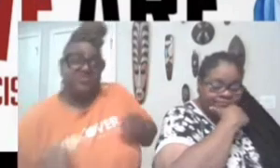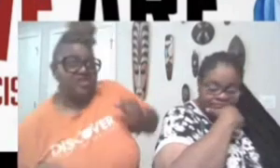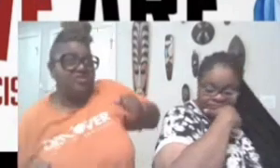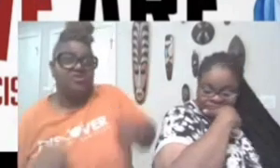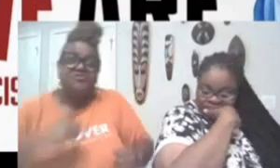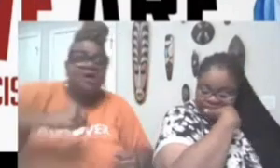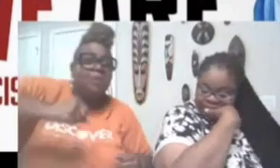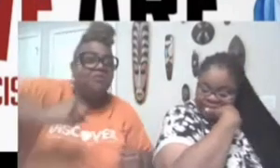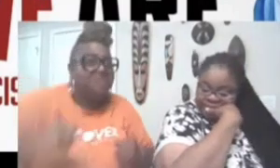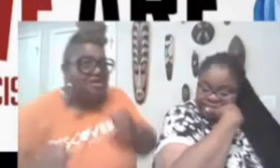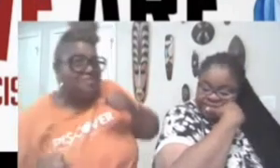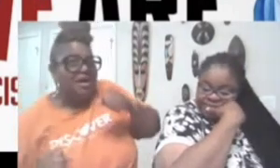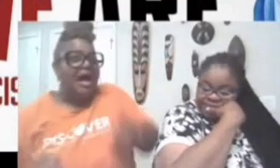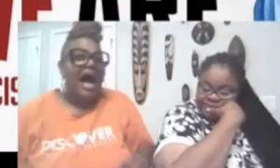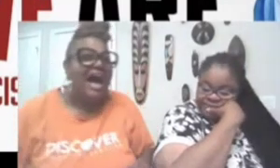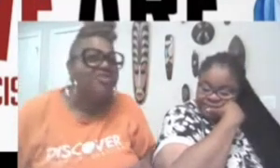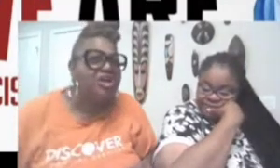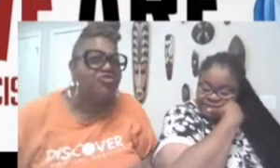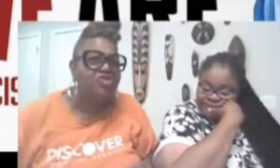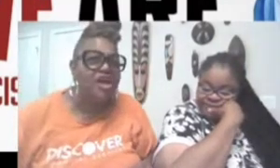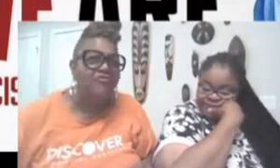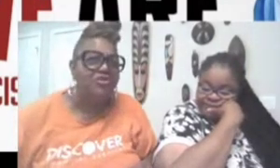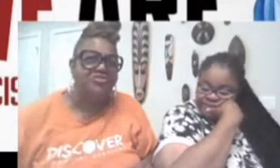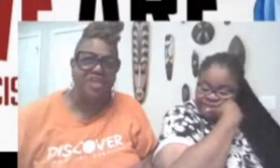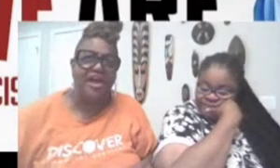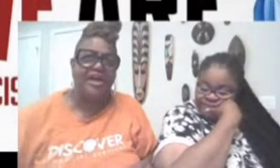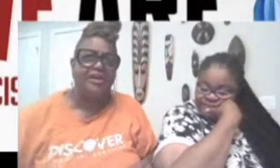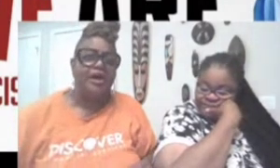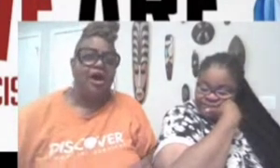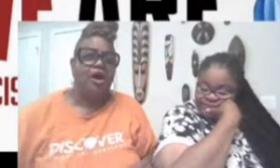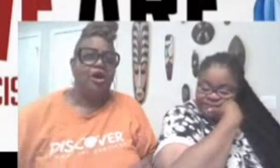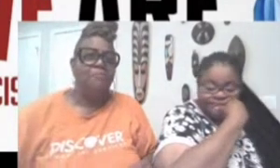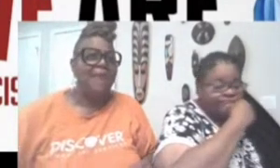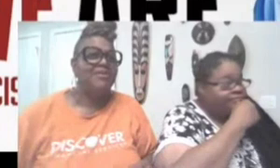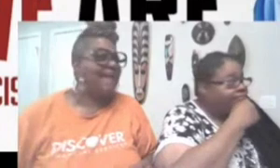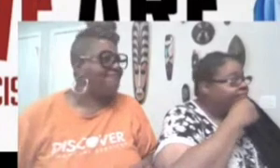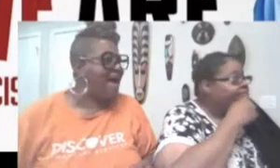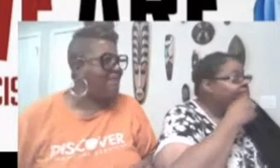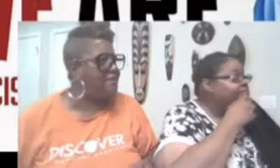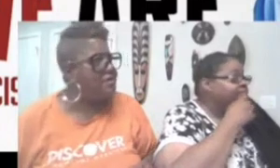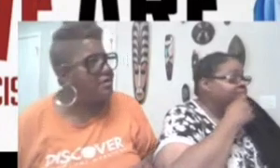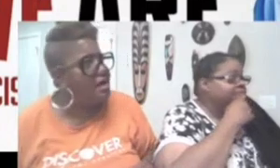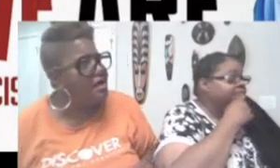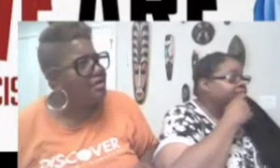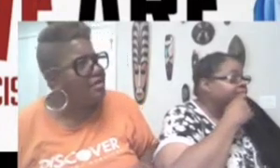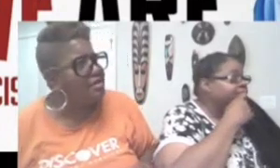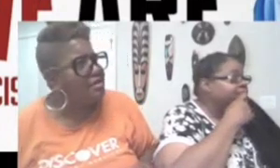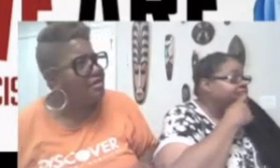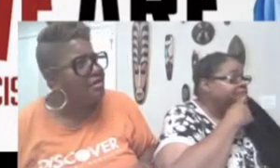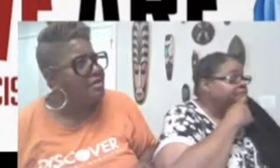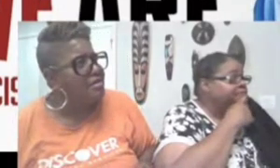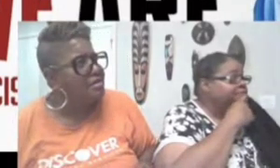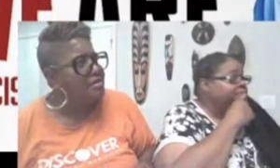Southerners would come on up. I need a slave for today. Oh, maybe like five, huh?